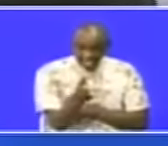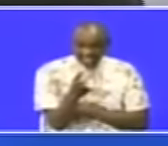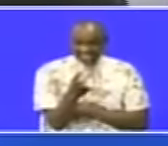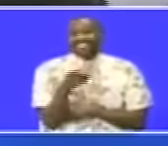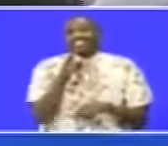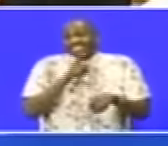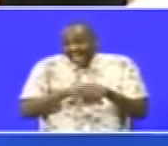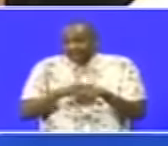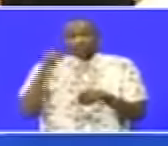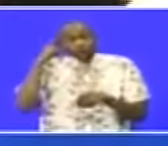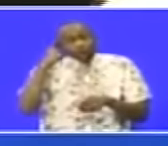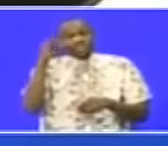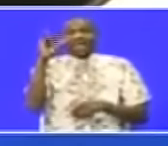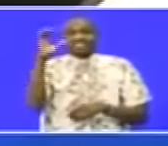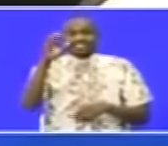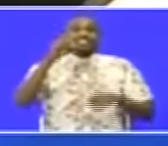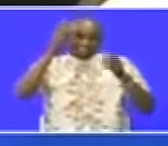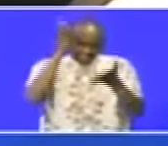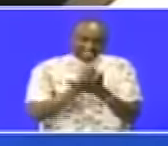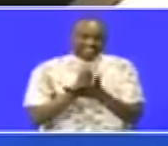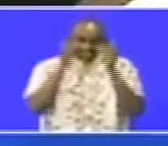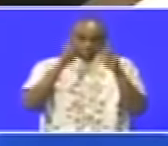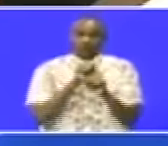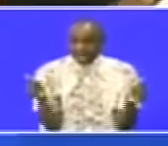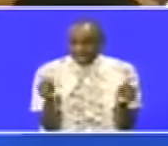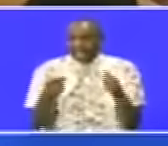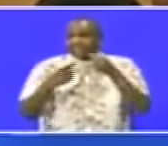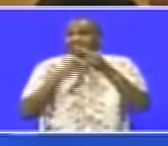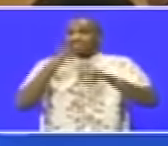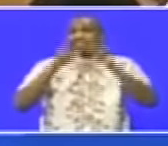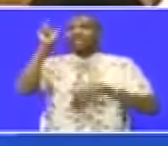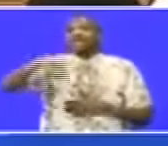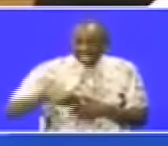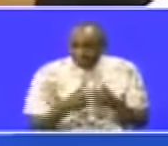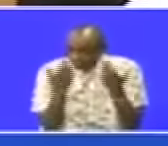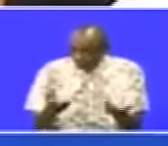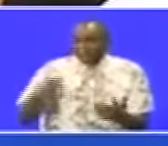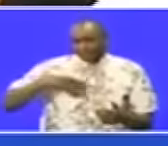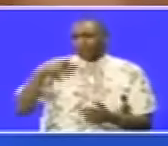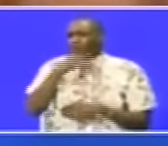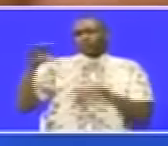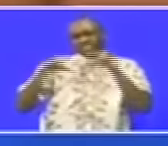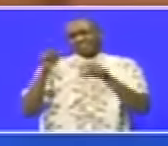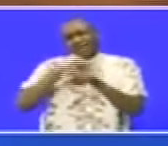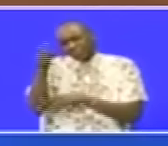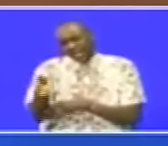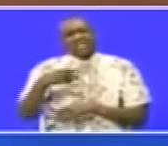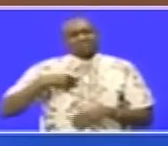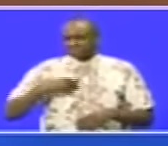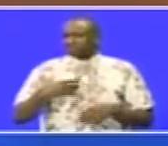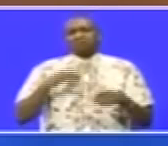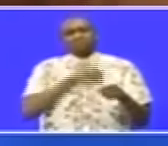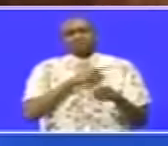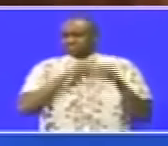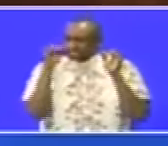that the ICC would offer better justice. 6 years later, and victims and survivors of the violence are still a distressed